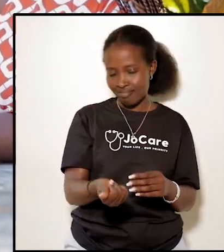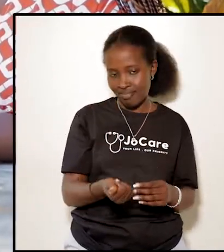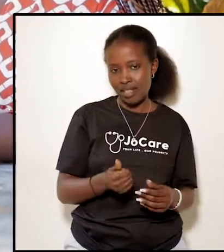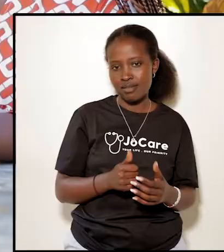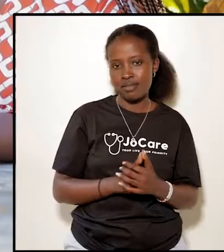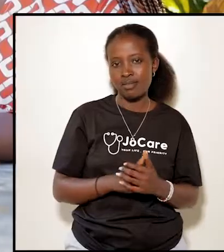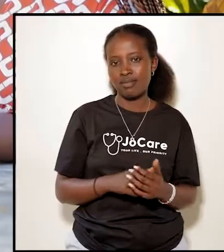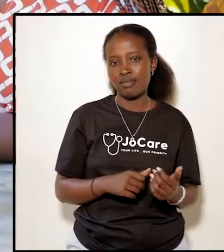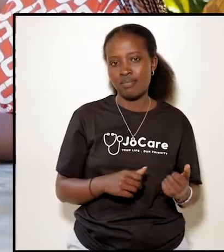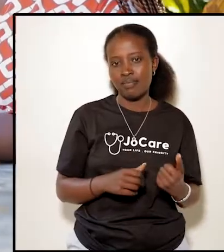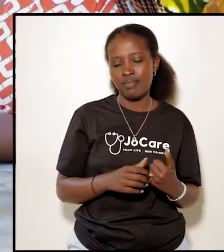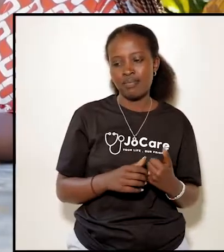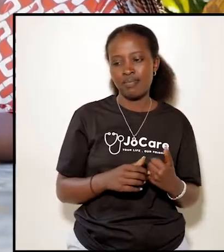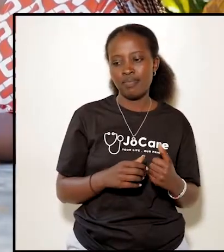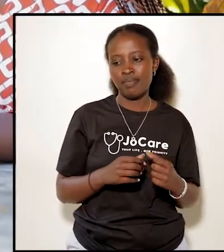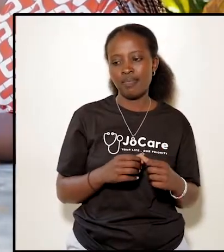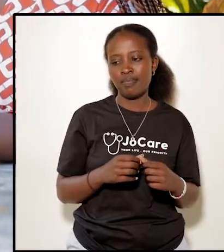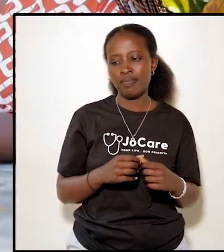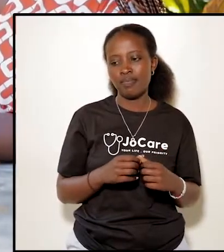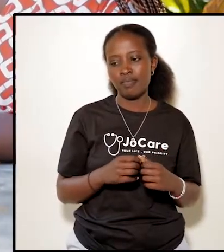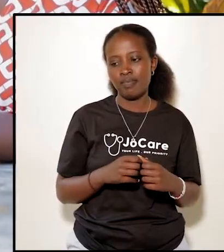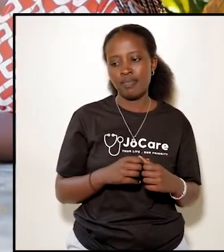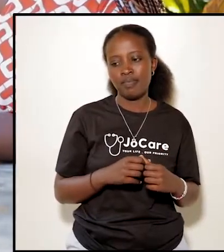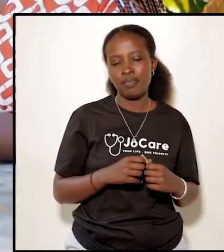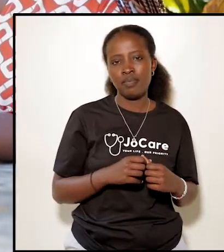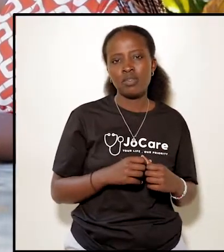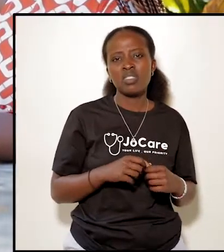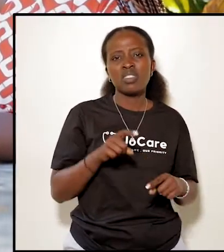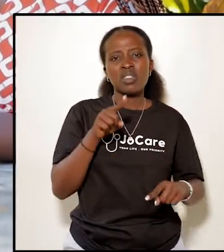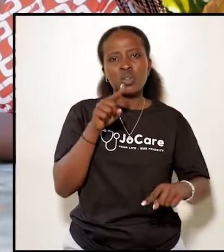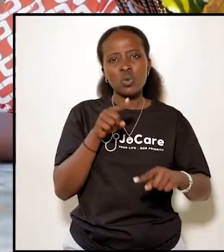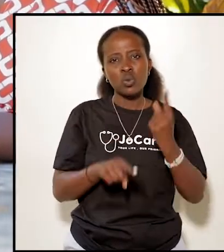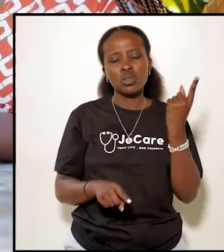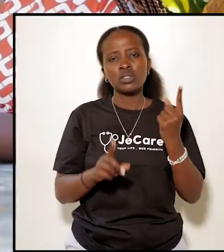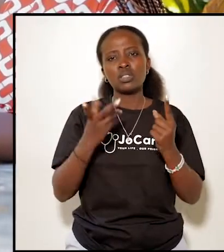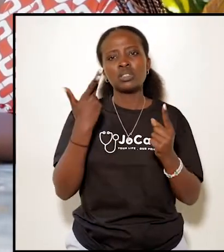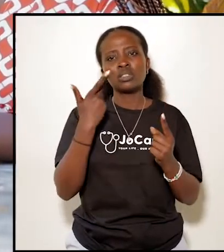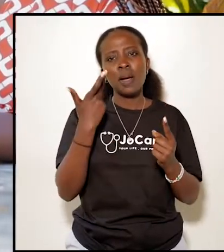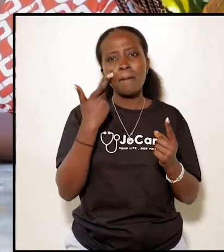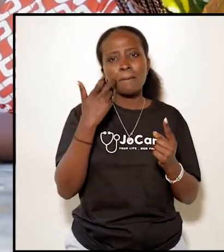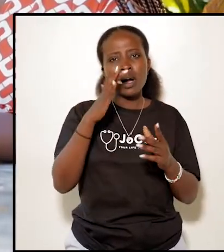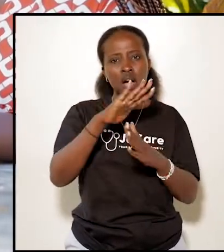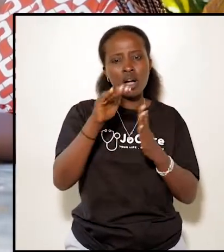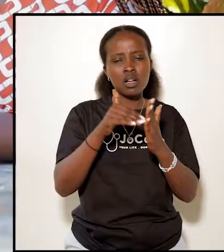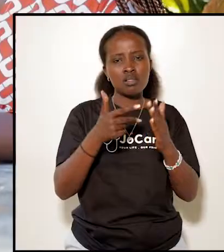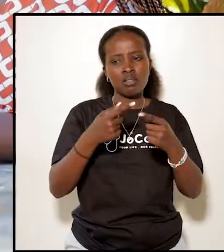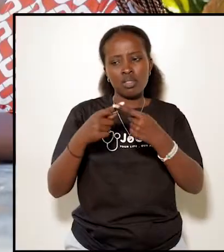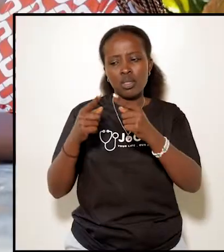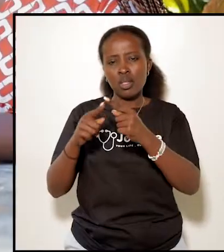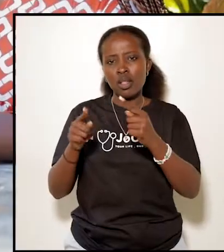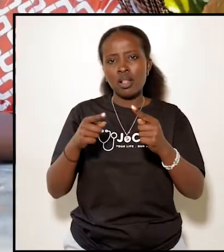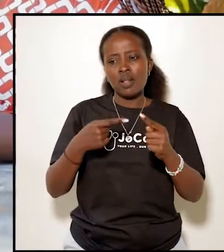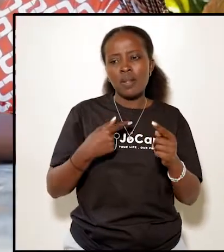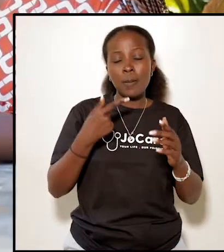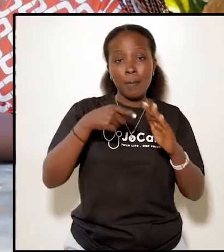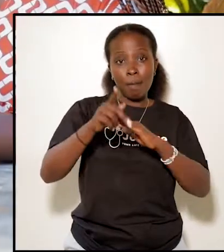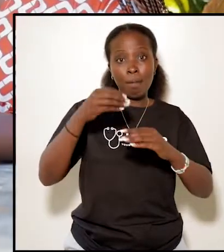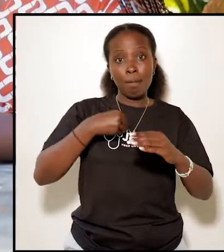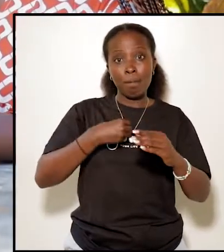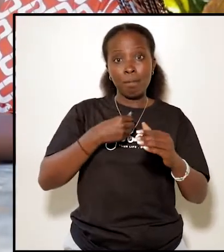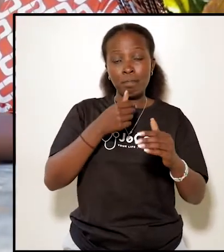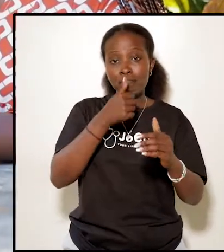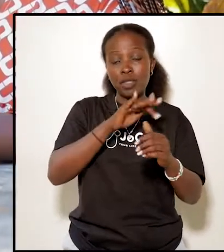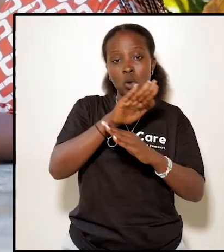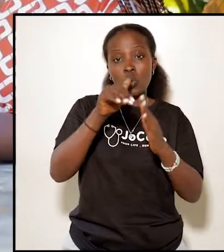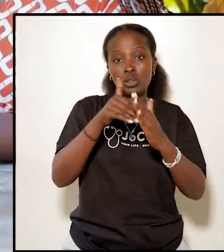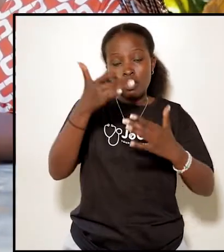Yes. The fibroids. Yes. Okay. What about the pelvic inflammatory disease? Yes,